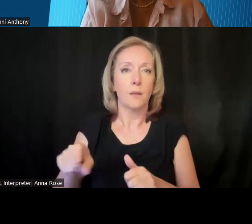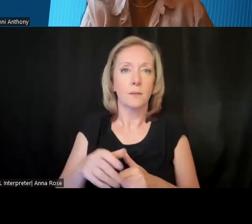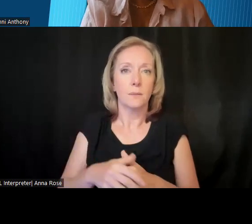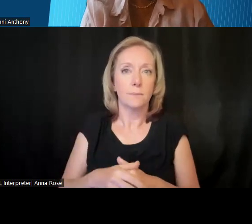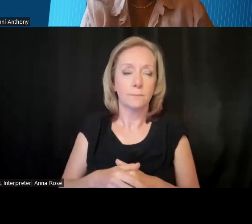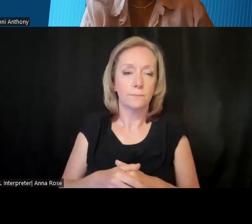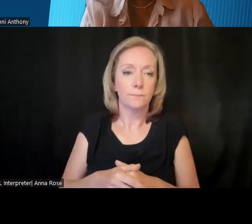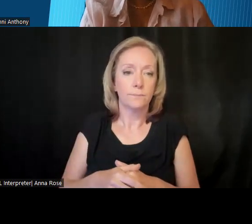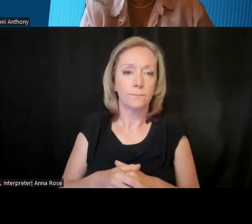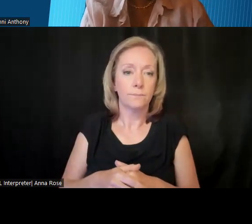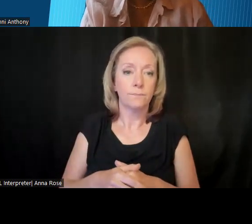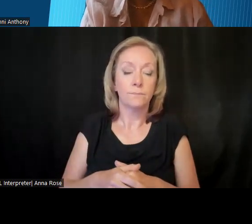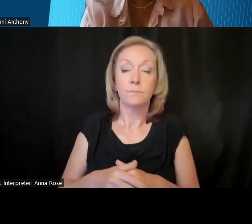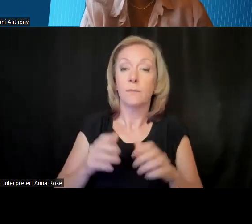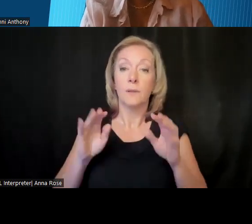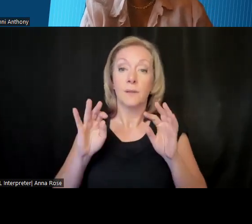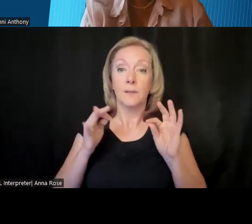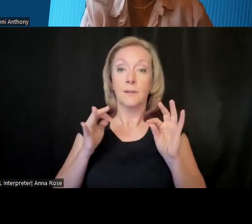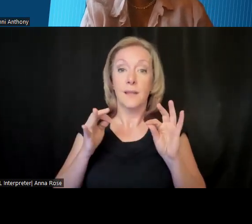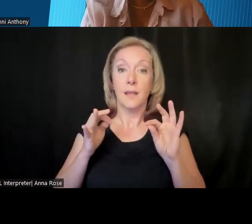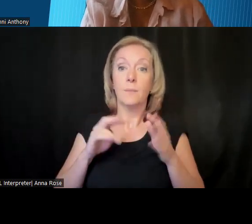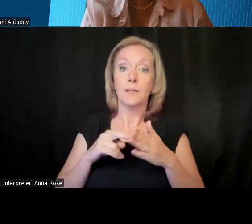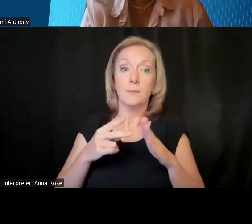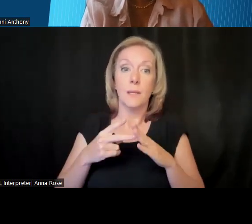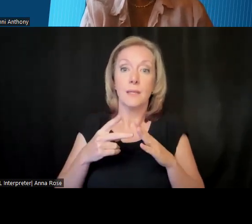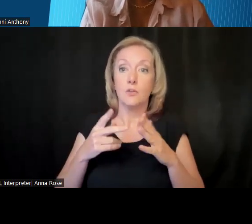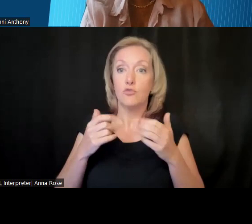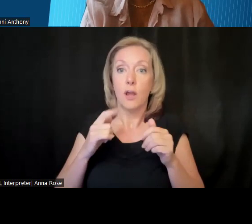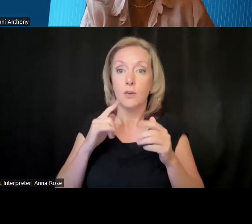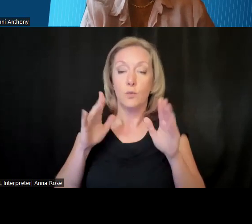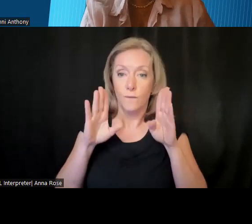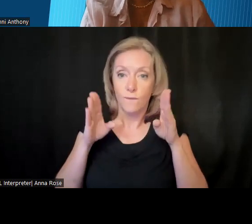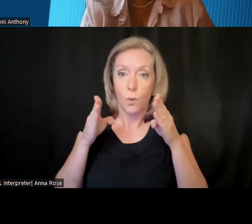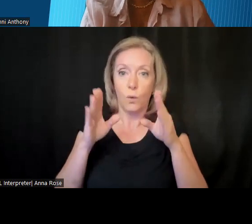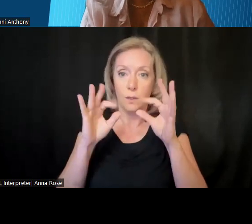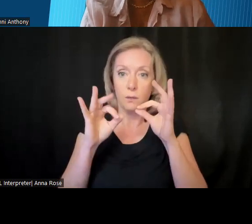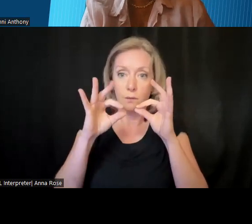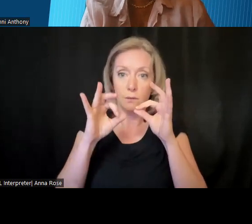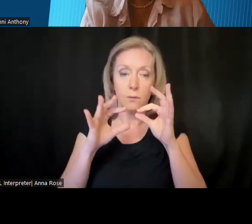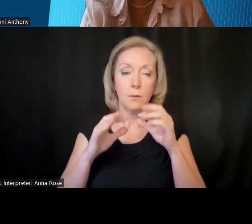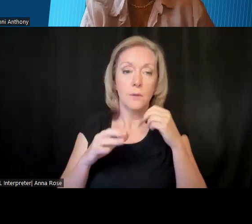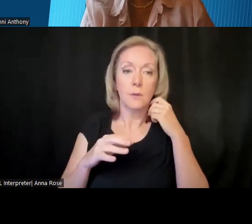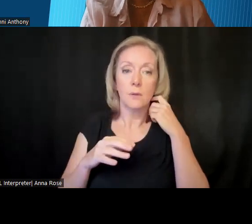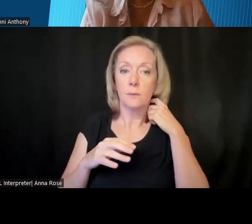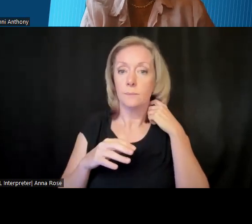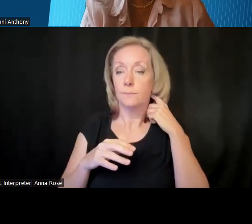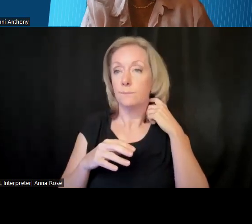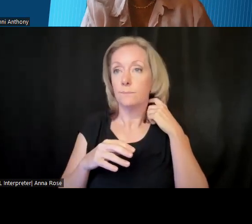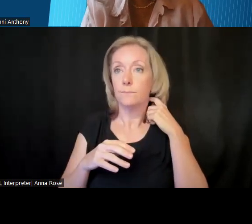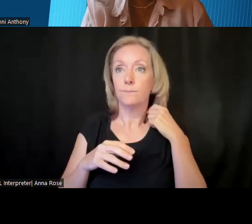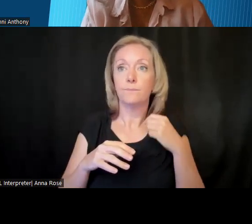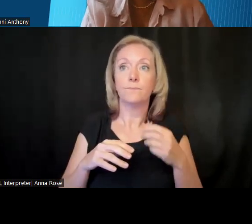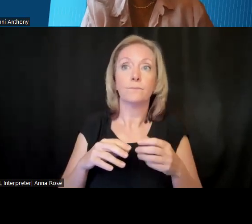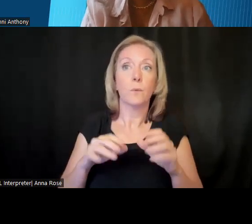system. Because what nystagmus is the search for focus. So when I say kids have vision, it means